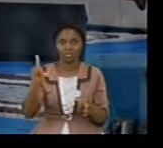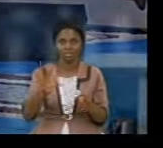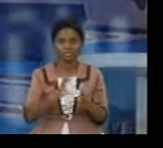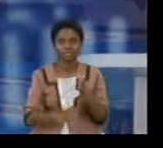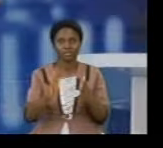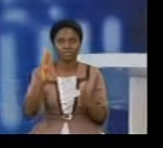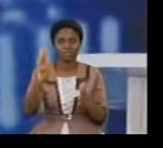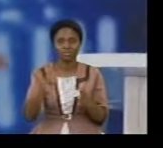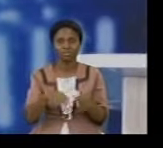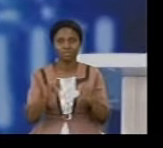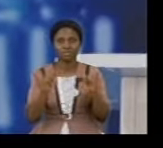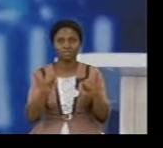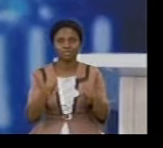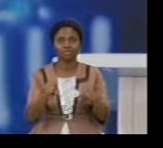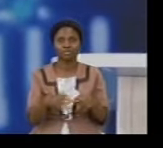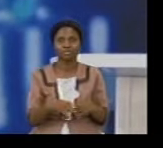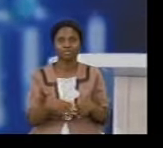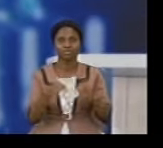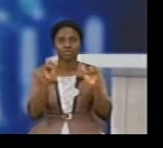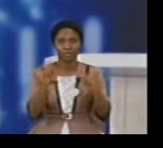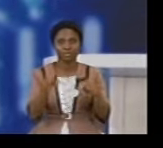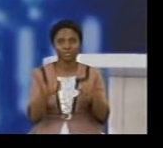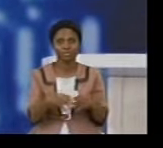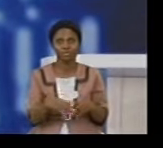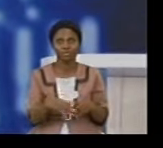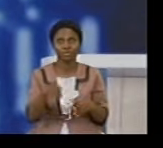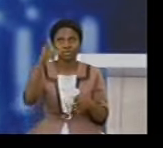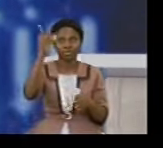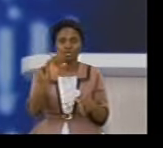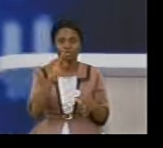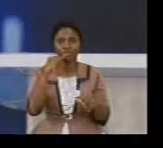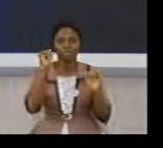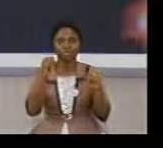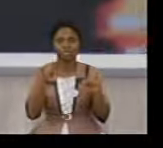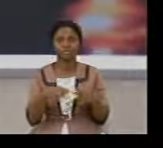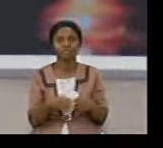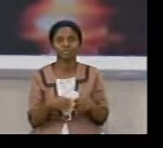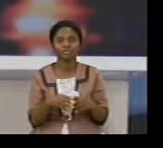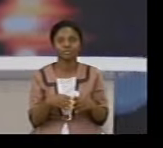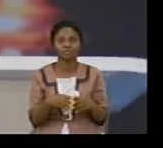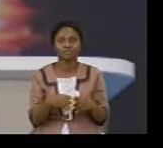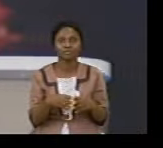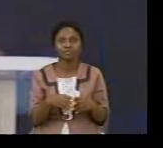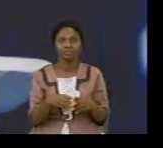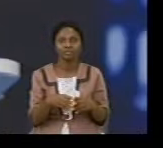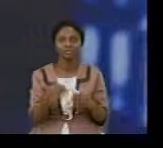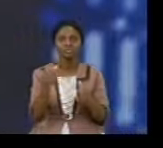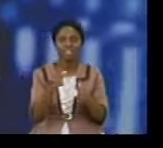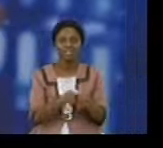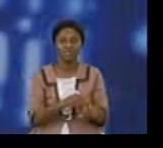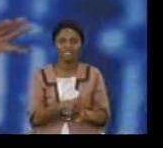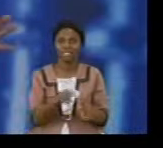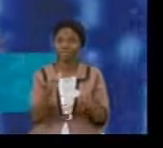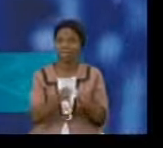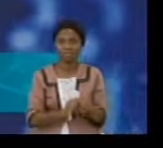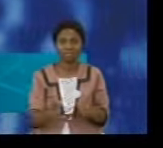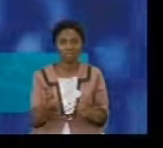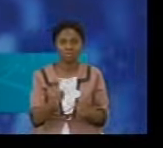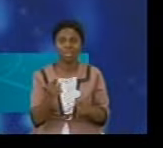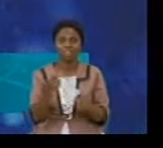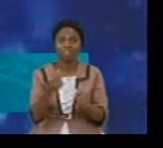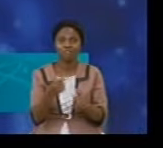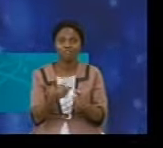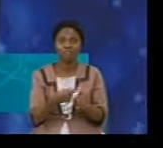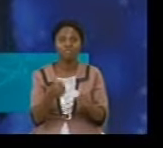able, God is able. Every time, everywhere, for